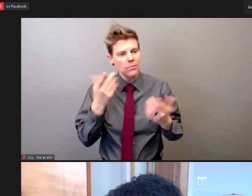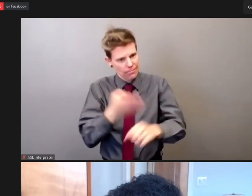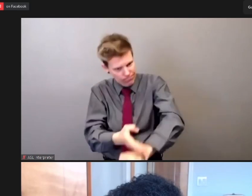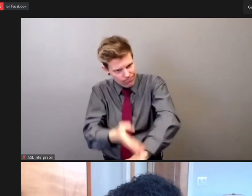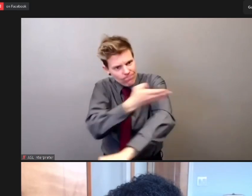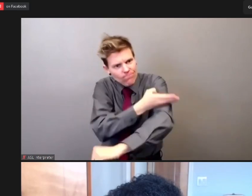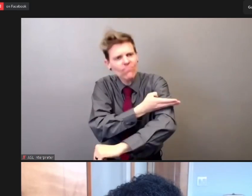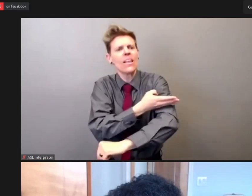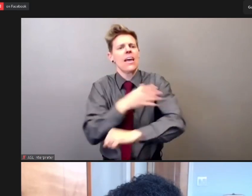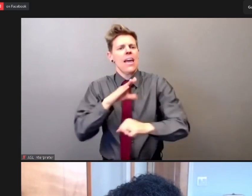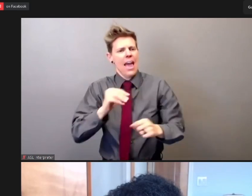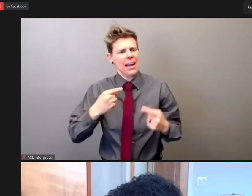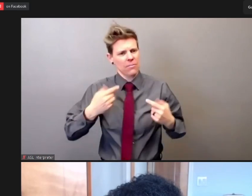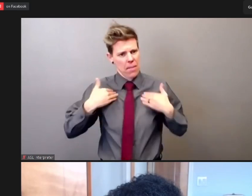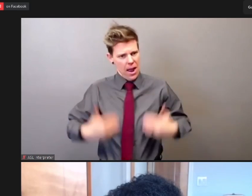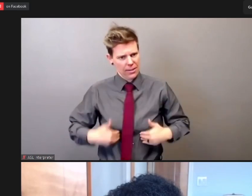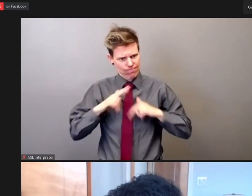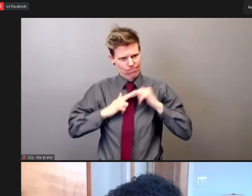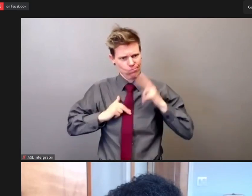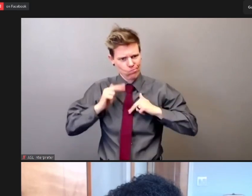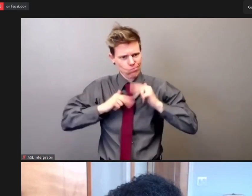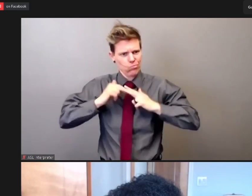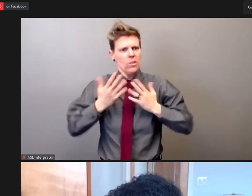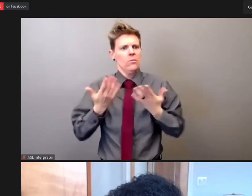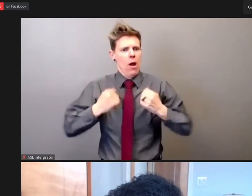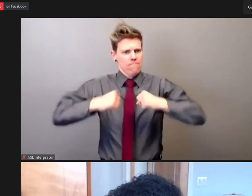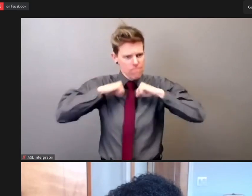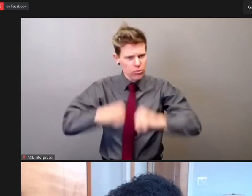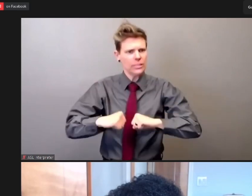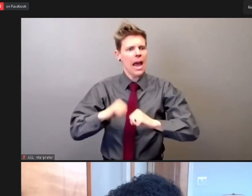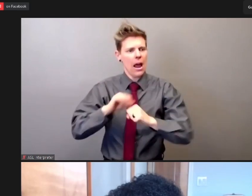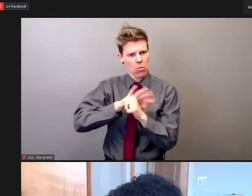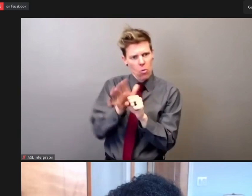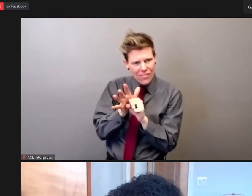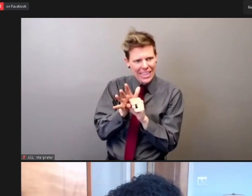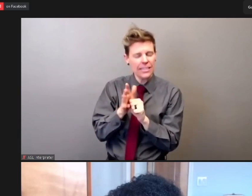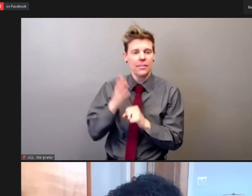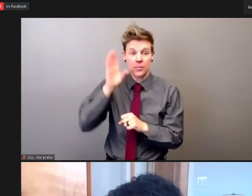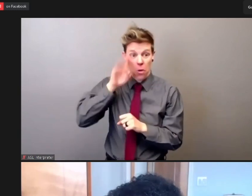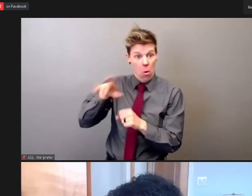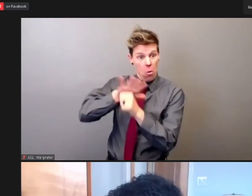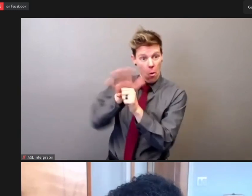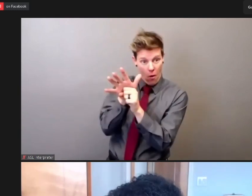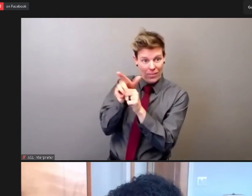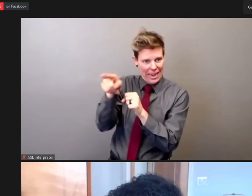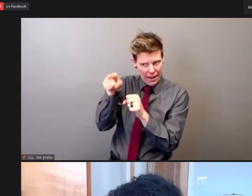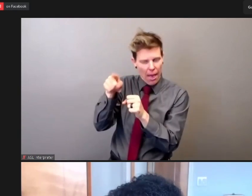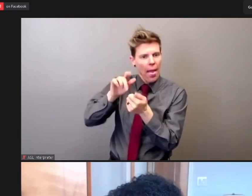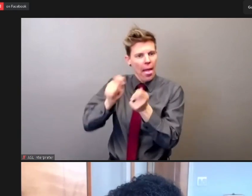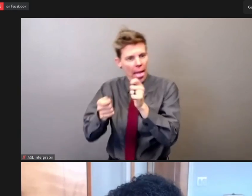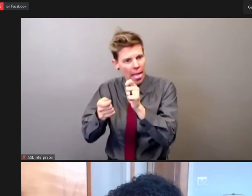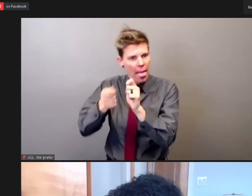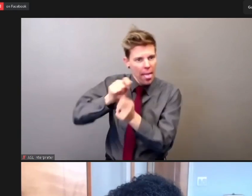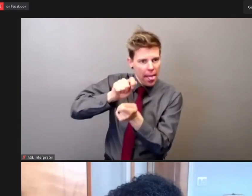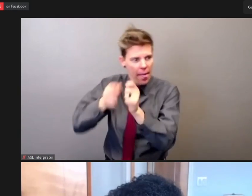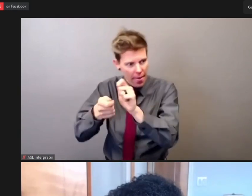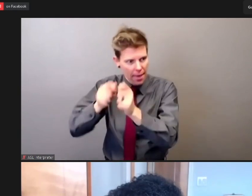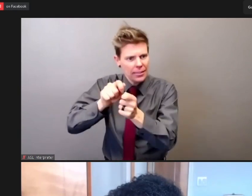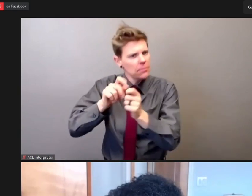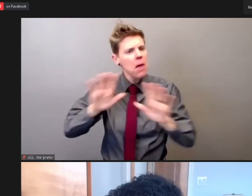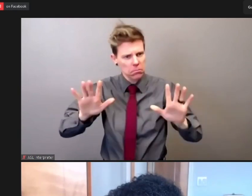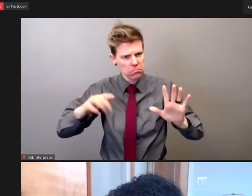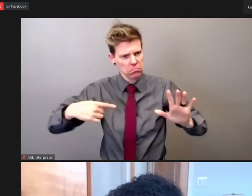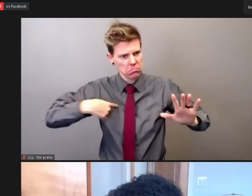these vaccines aren't as successful at combating. So I'm still going to be optimistic that New Mexicans are going to be better